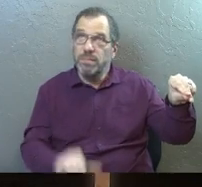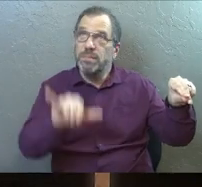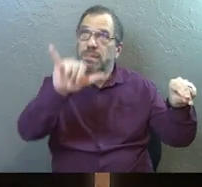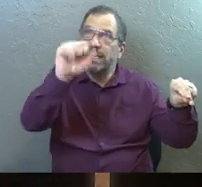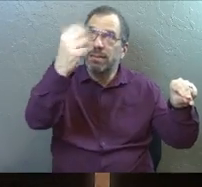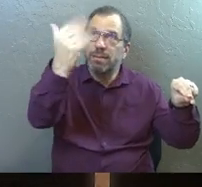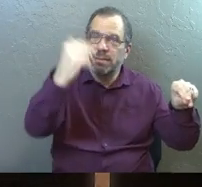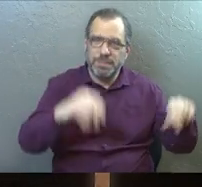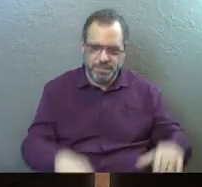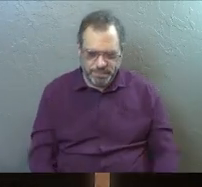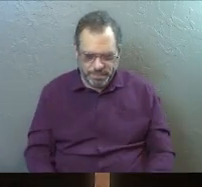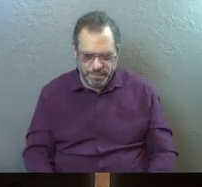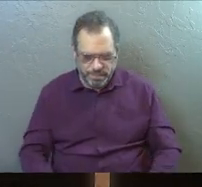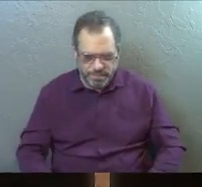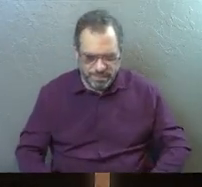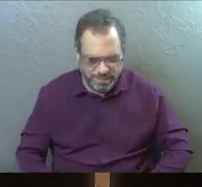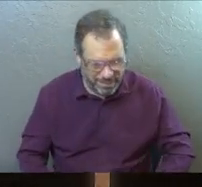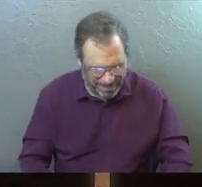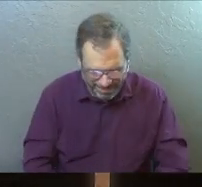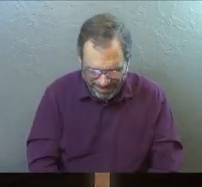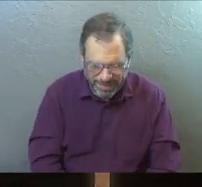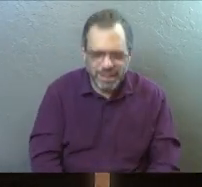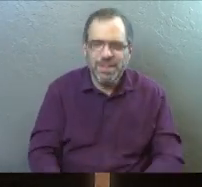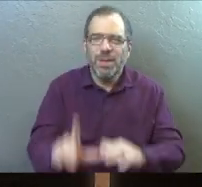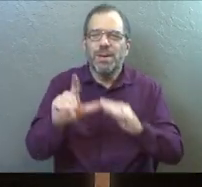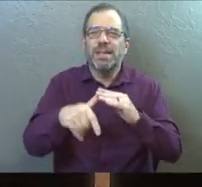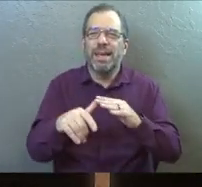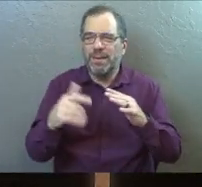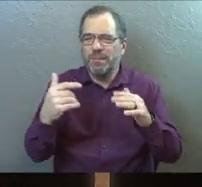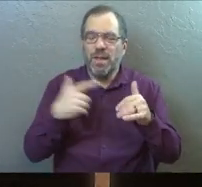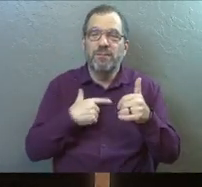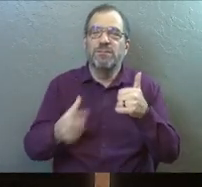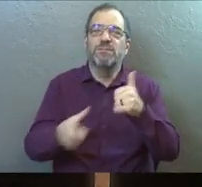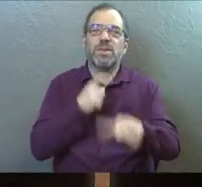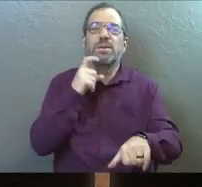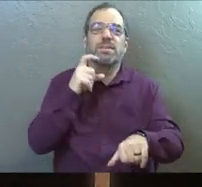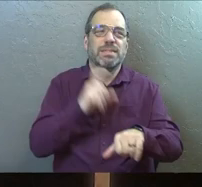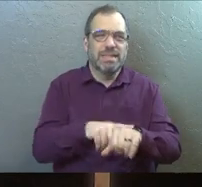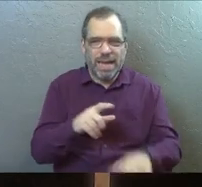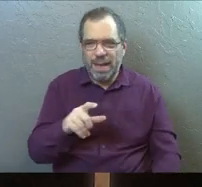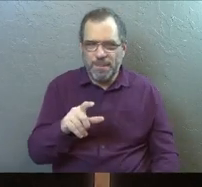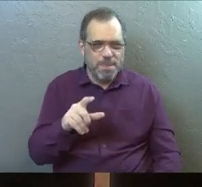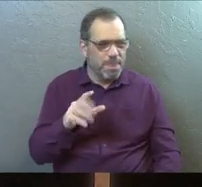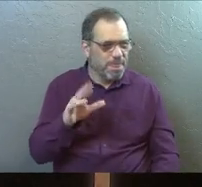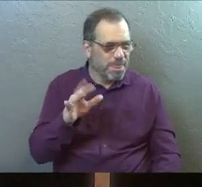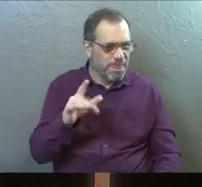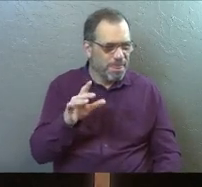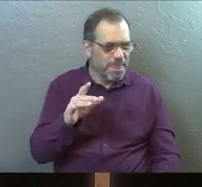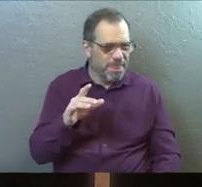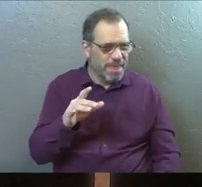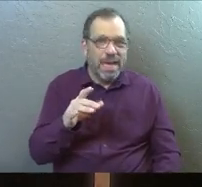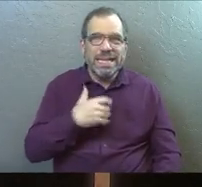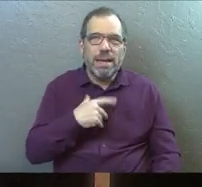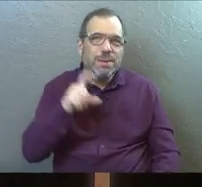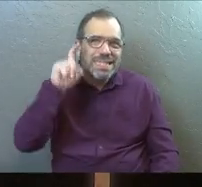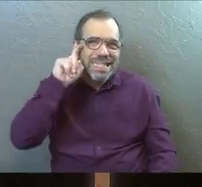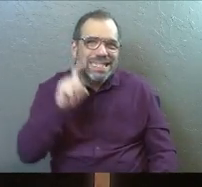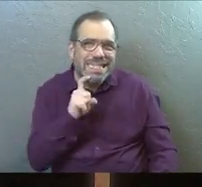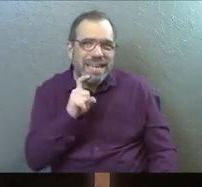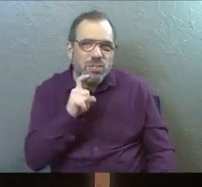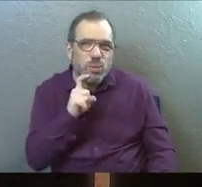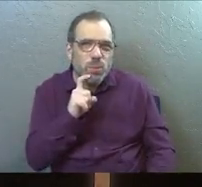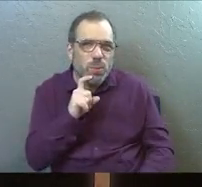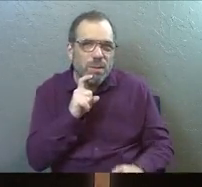right? And so later on, I remember the very first time that it was a sexual temptation